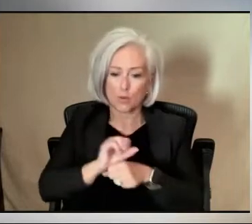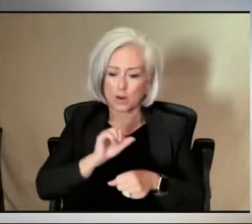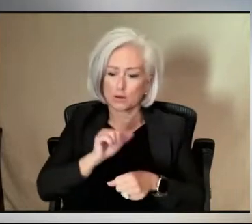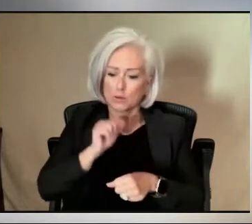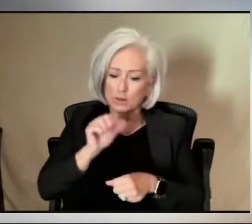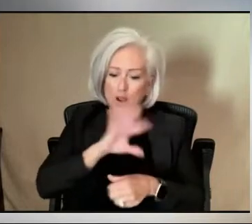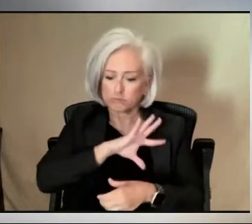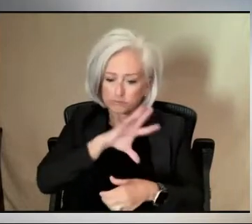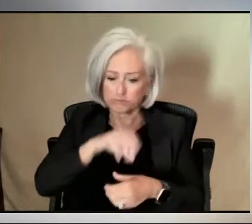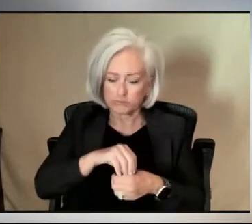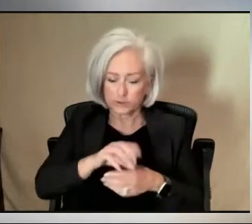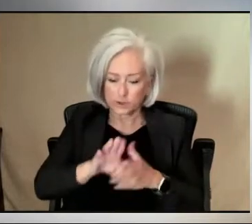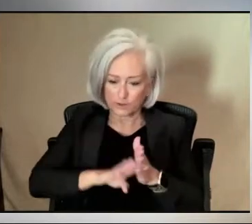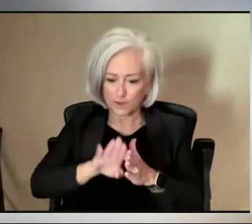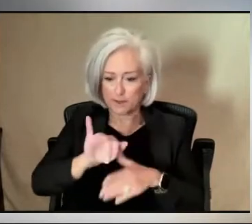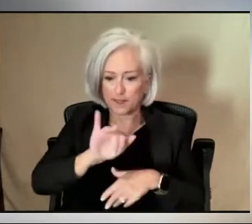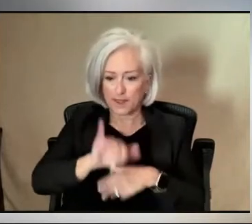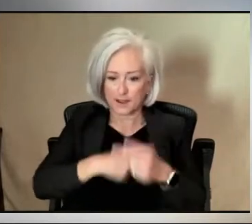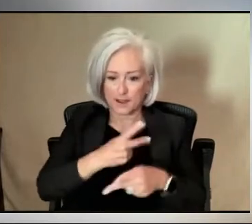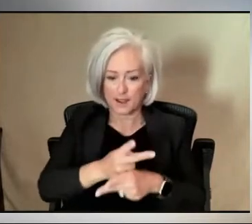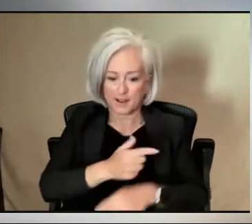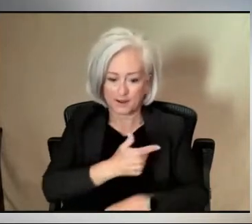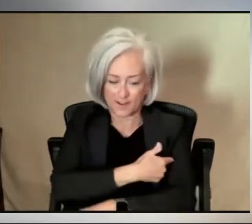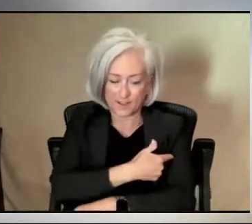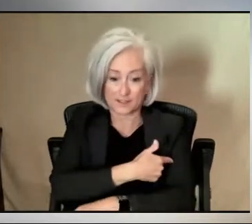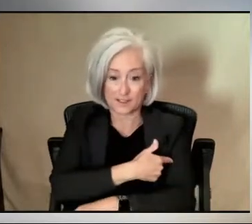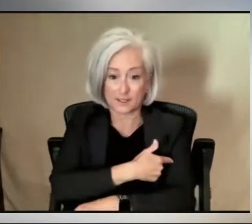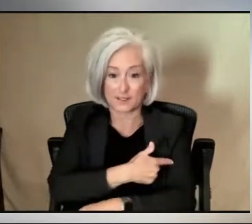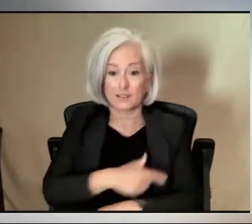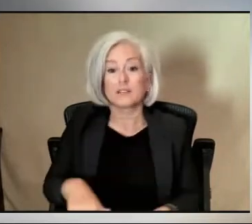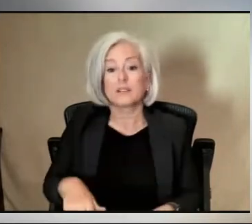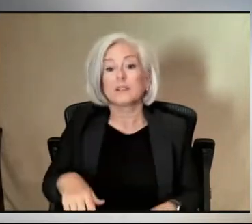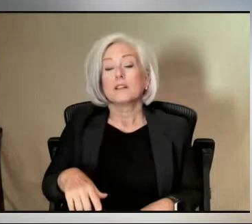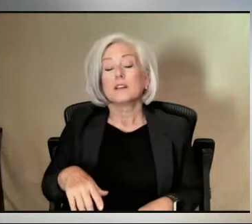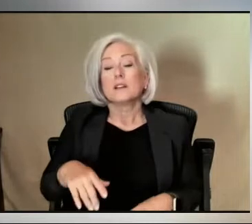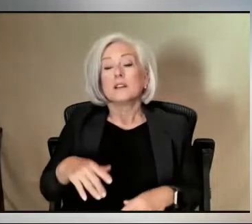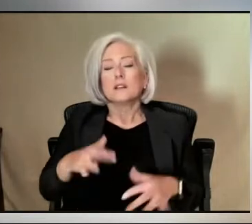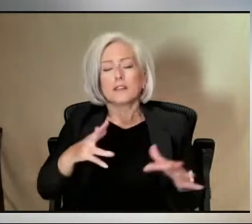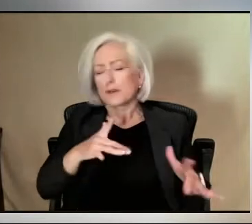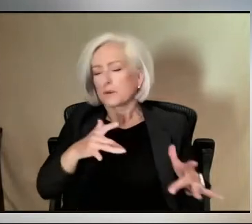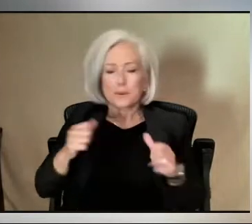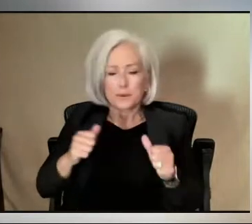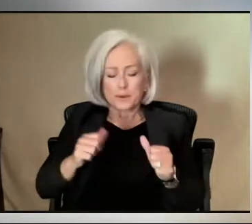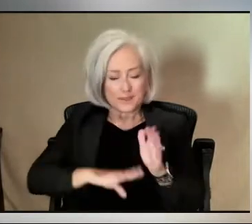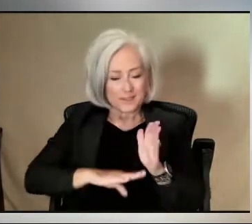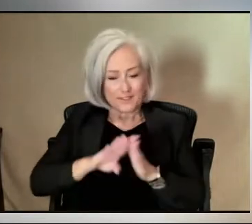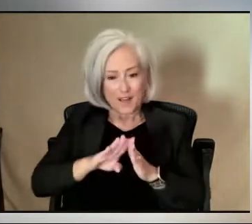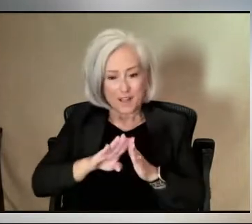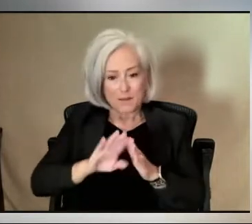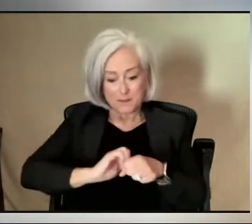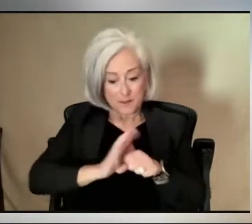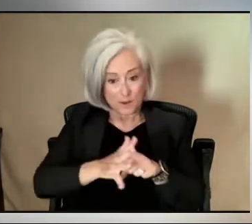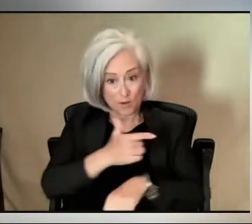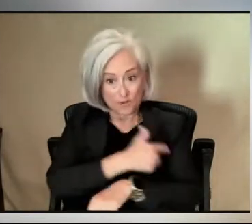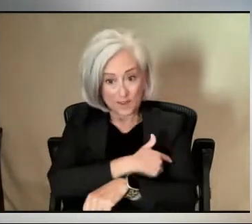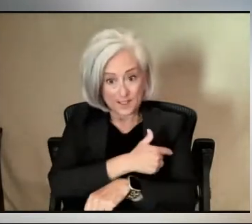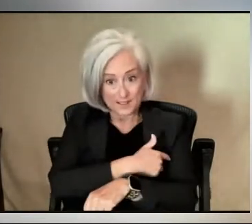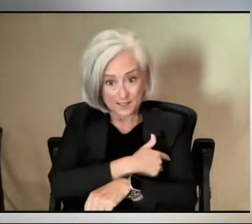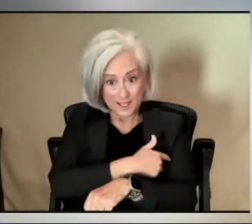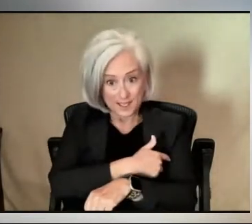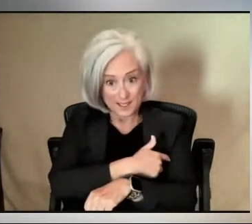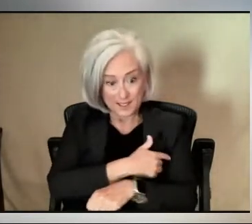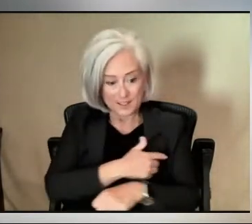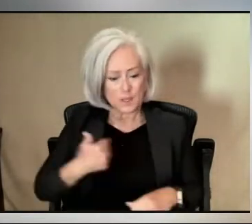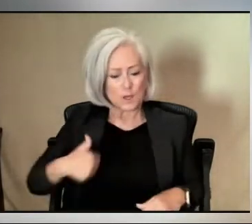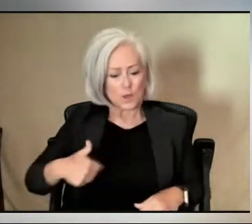Warp Speed did was, one, a recognition, an explicit recognition that we were in trouble, that this